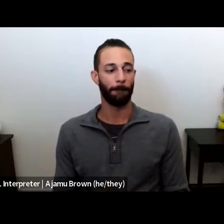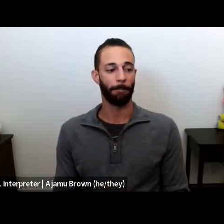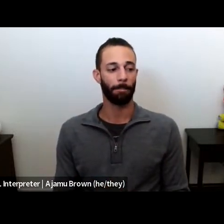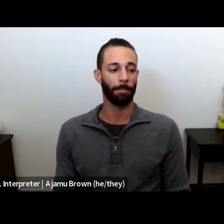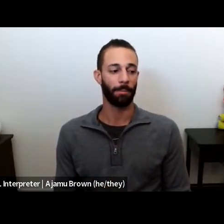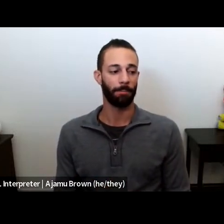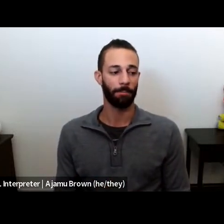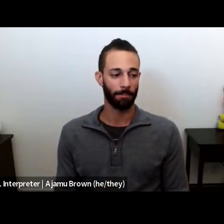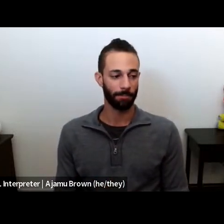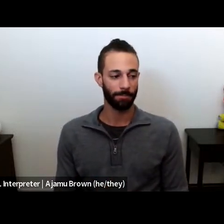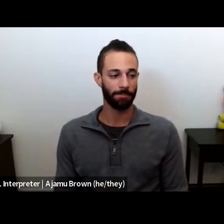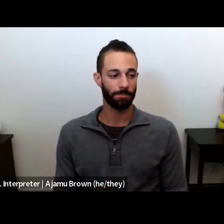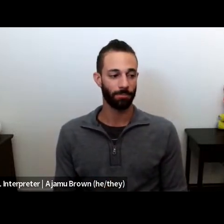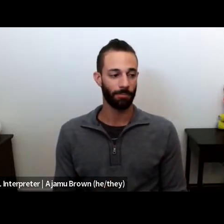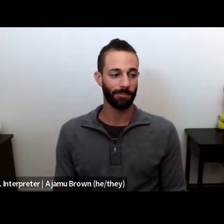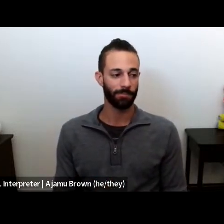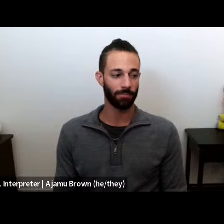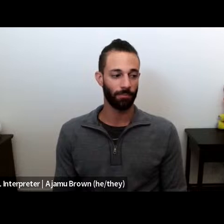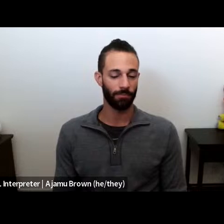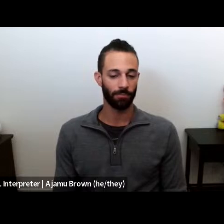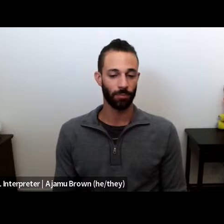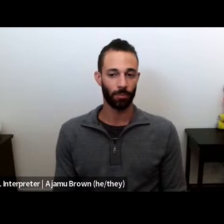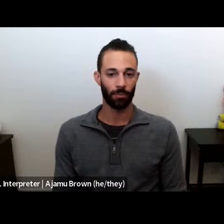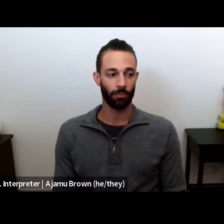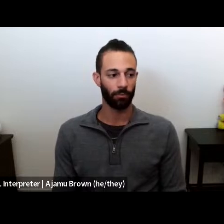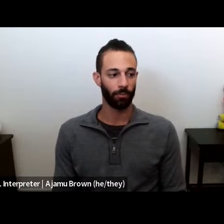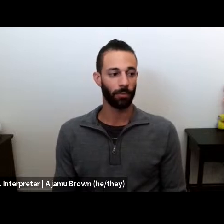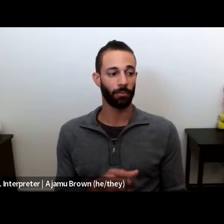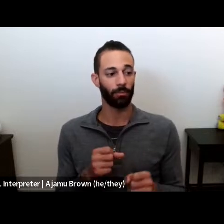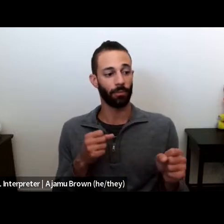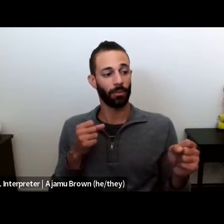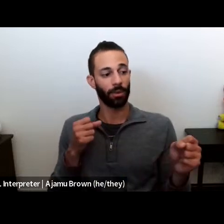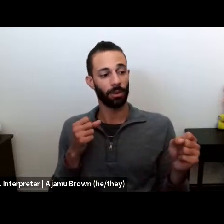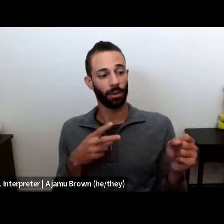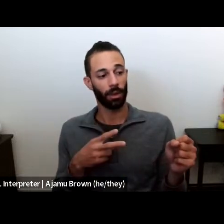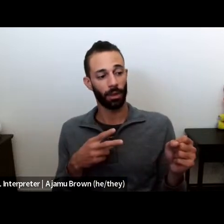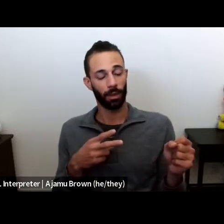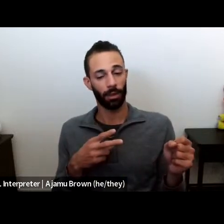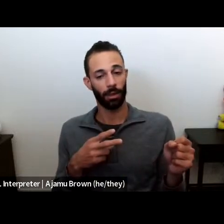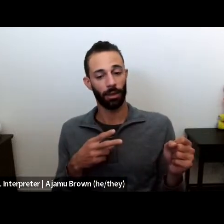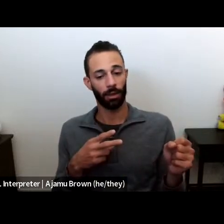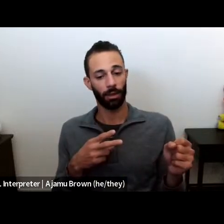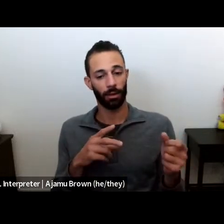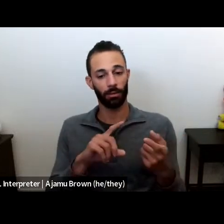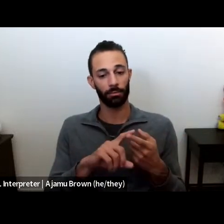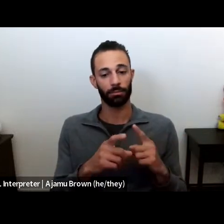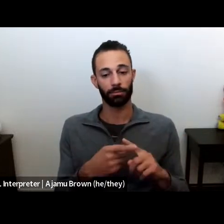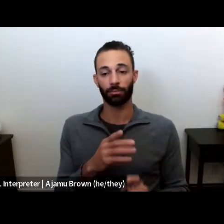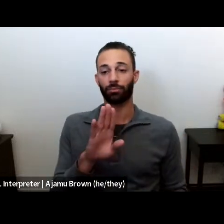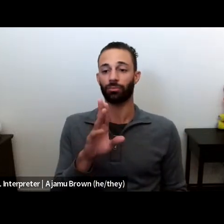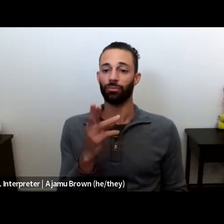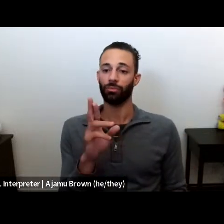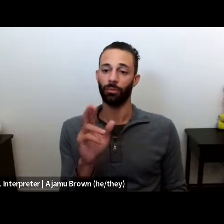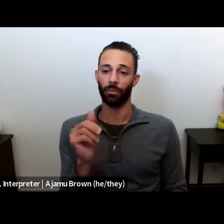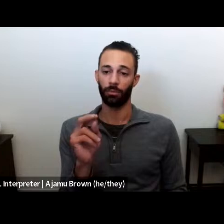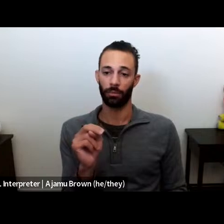All right. So my Sag friends, that was Urban Crow Tarot. I'm putting that in the